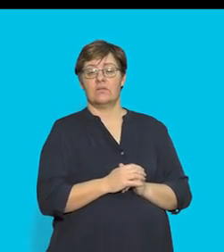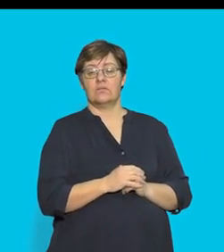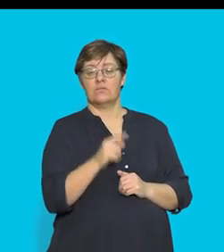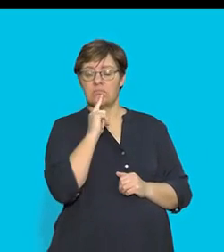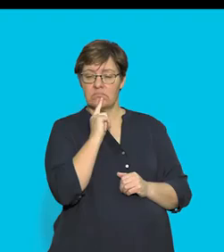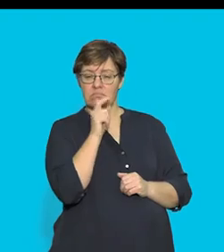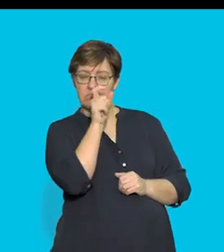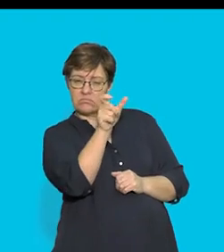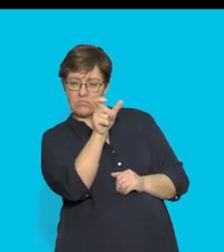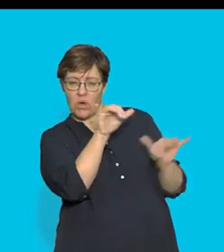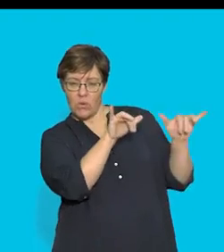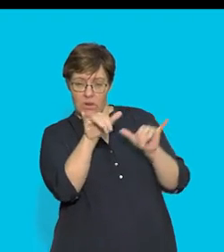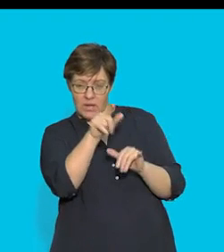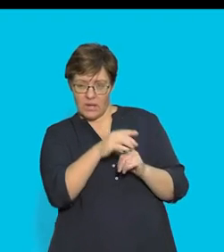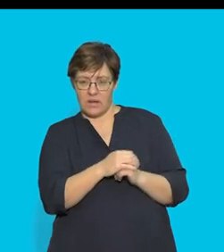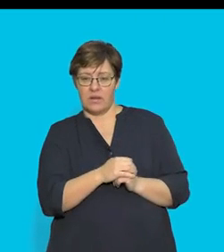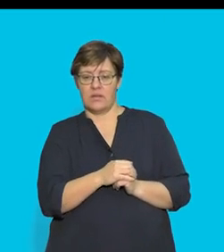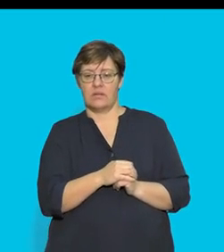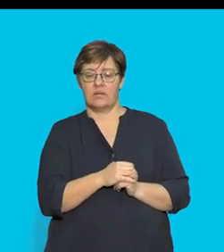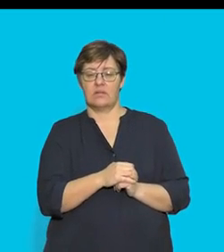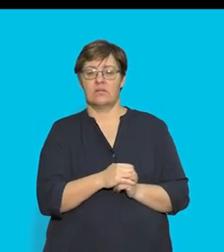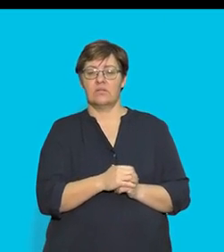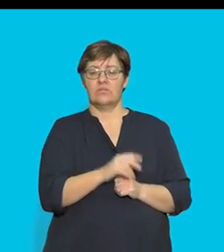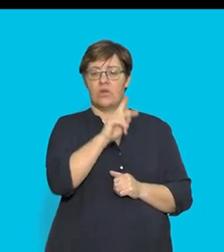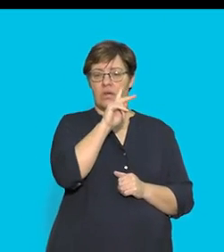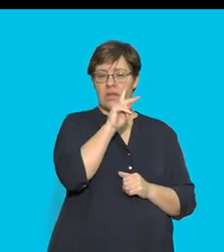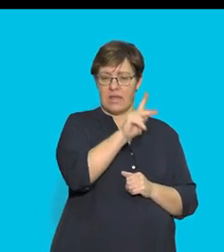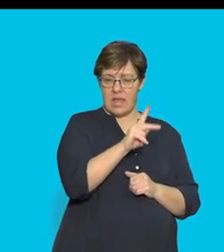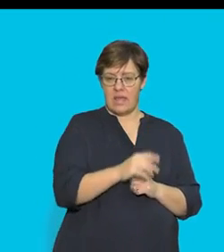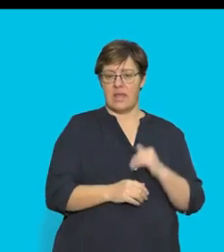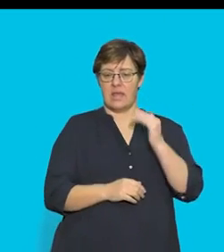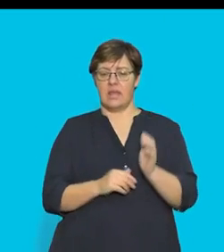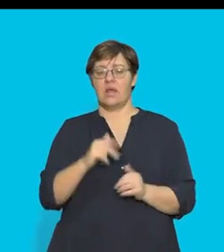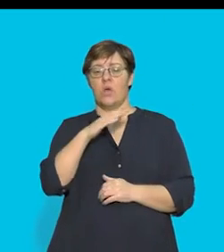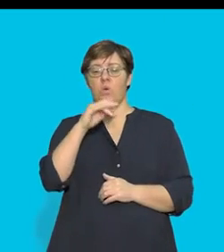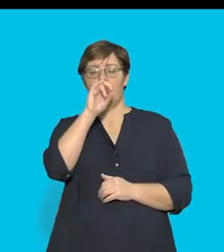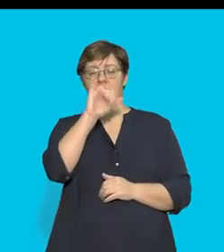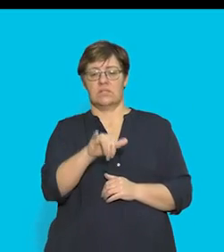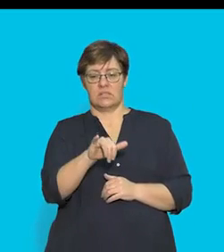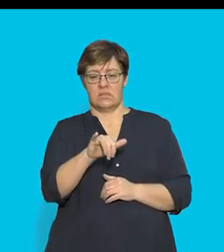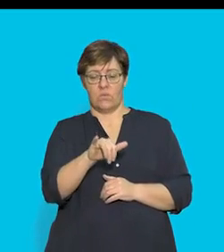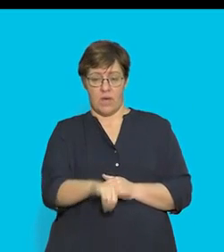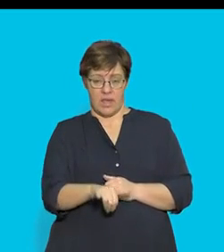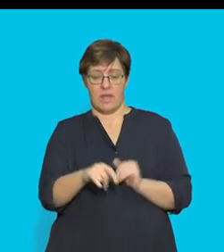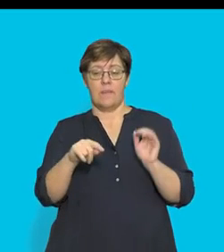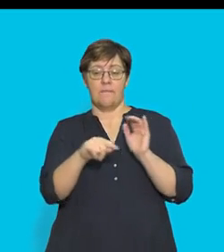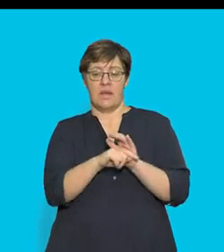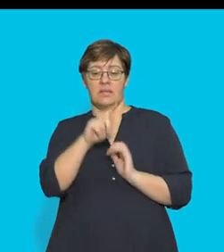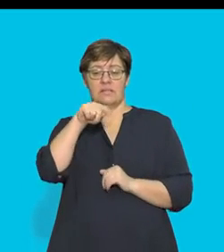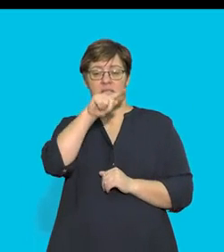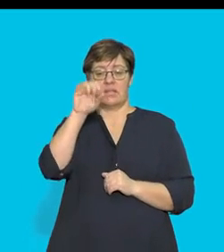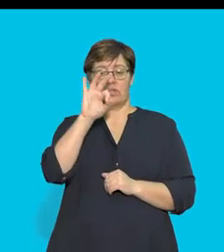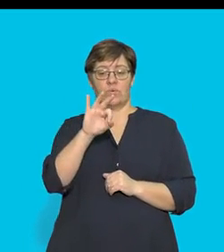that as soon as you can. So remember, 2 is your common denominator. So in other words, on top you're going to end up with